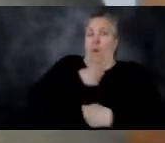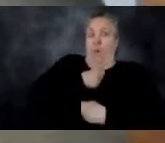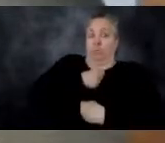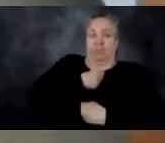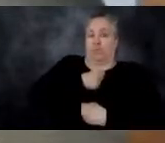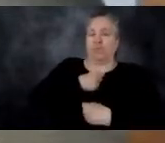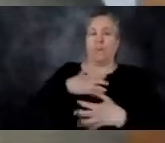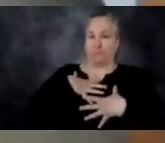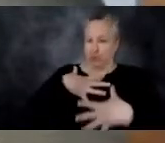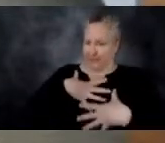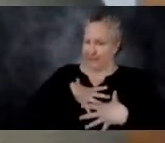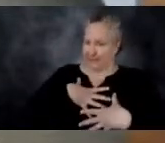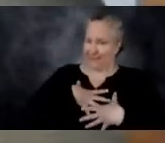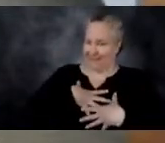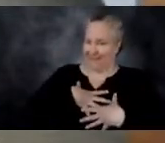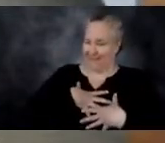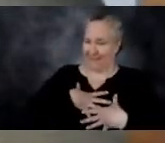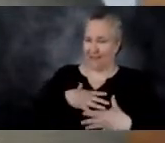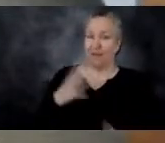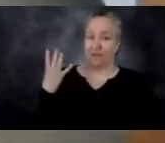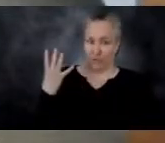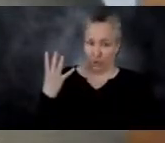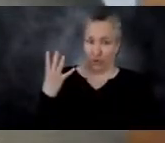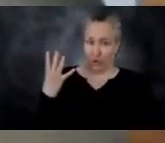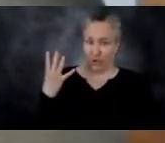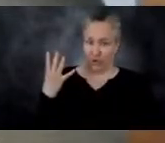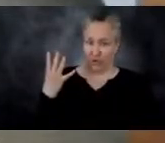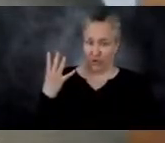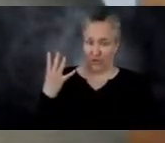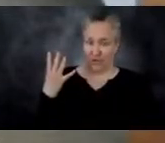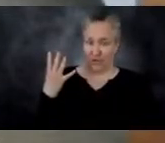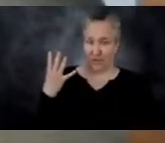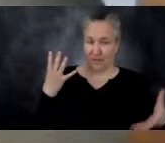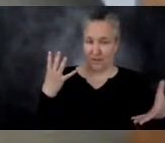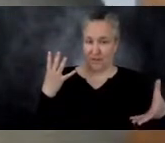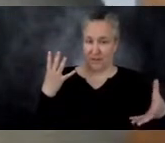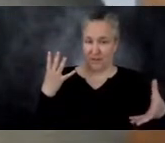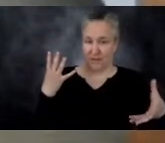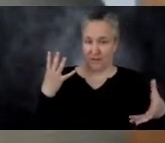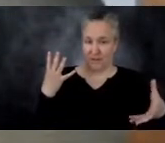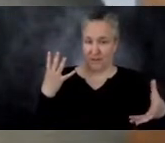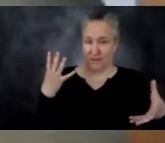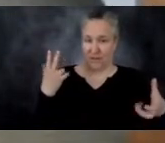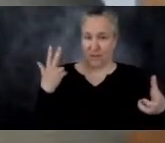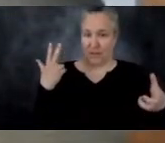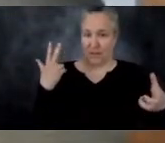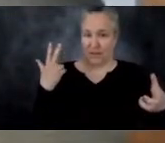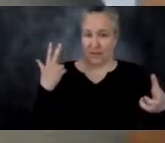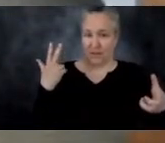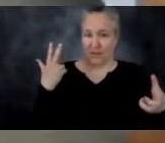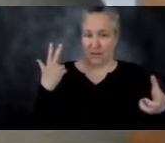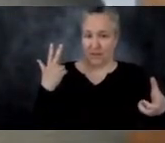to do. Here's four, lift and relax. Good guys. Three more. Here's three